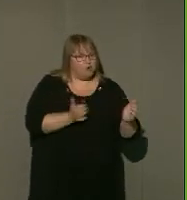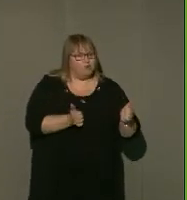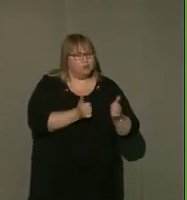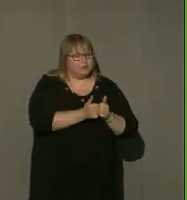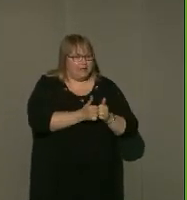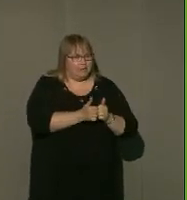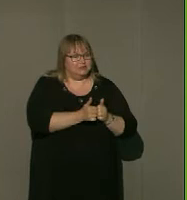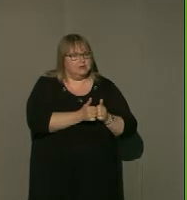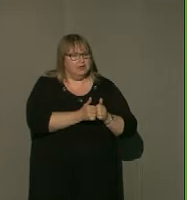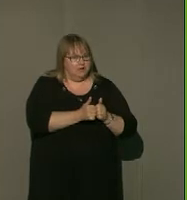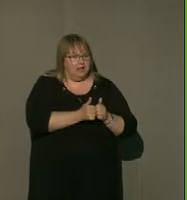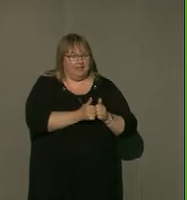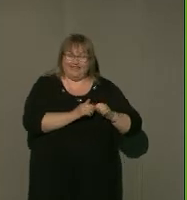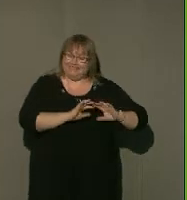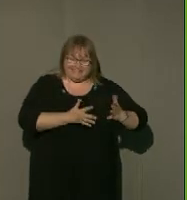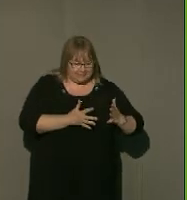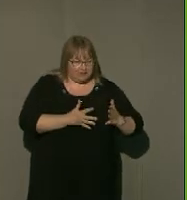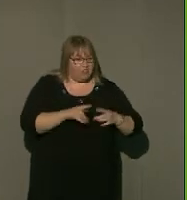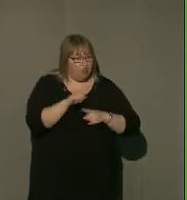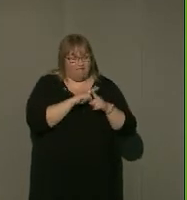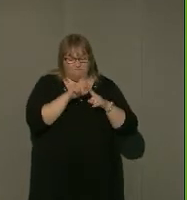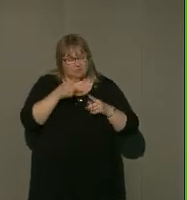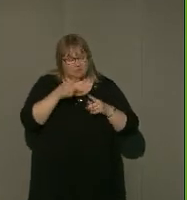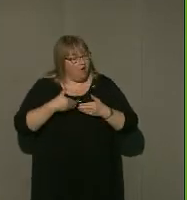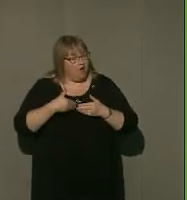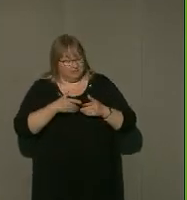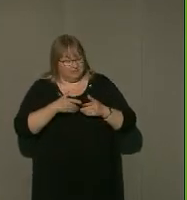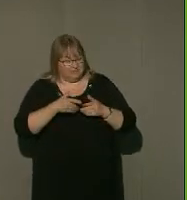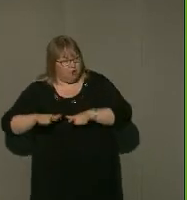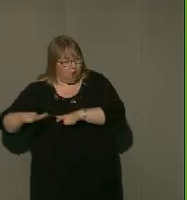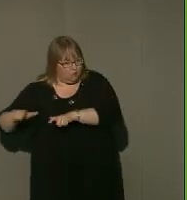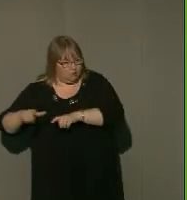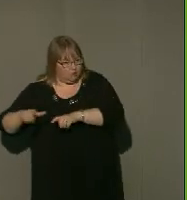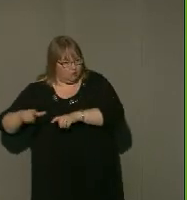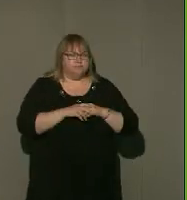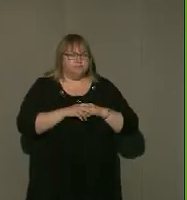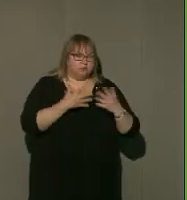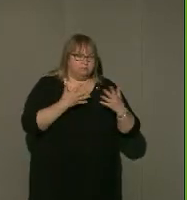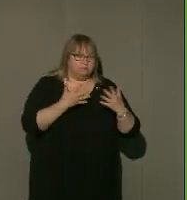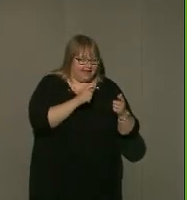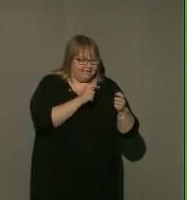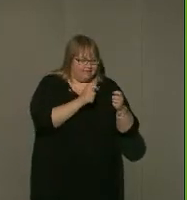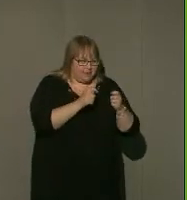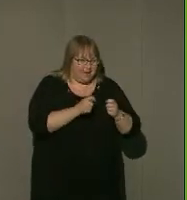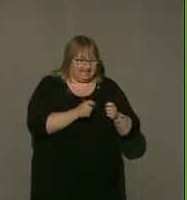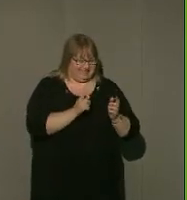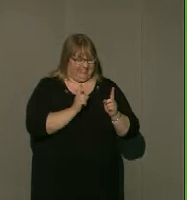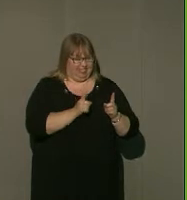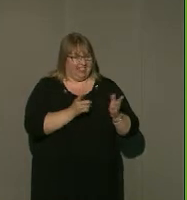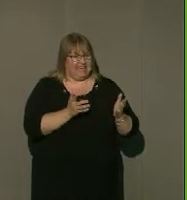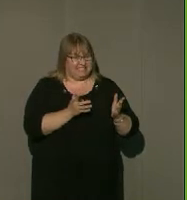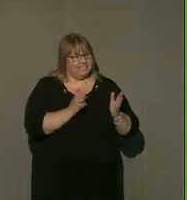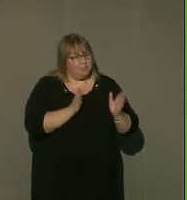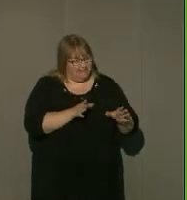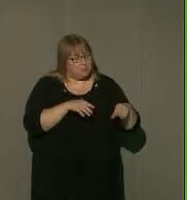the conference doesn't go ahead. So at some point, no matter how amended, it does have to be